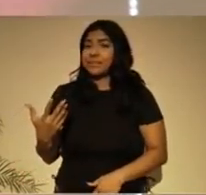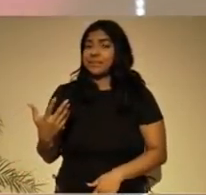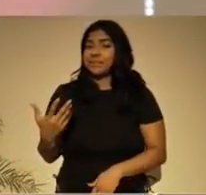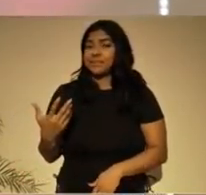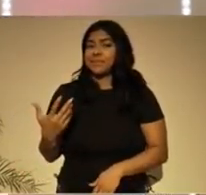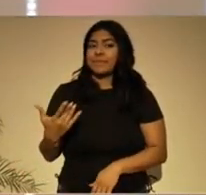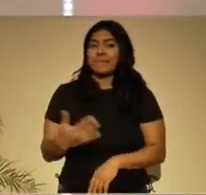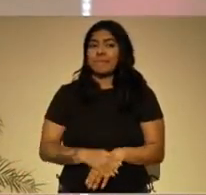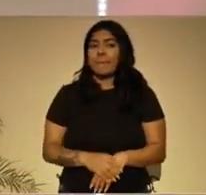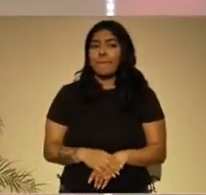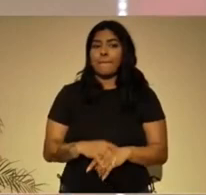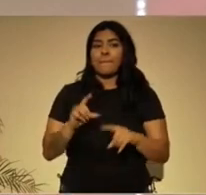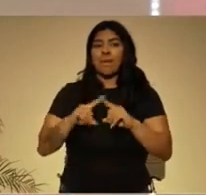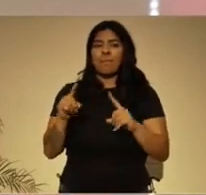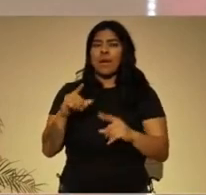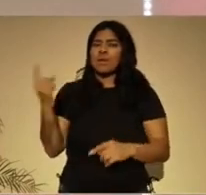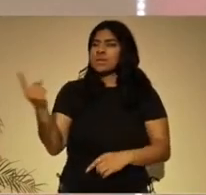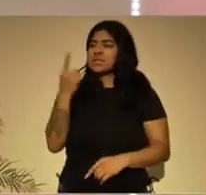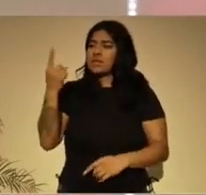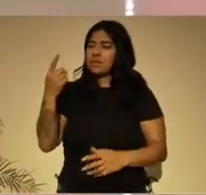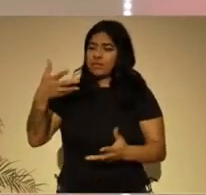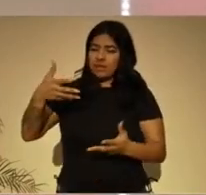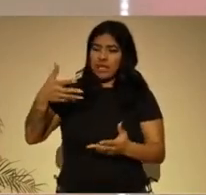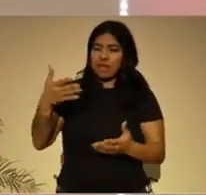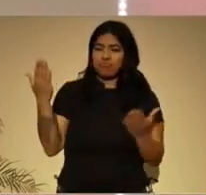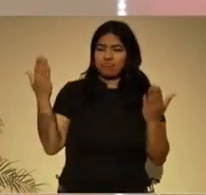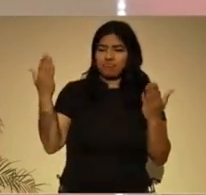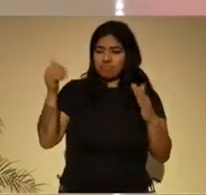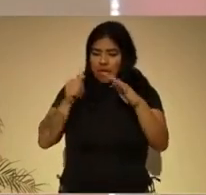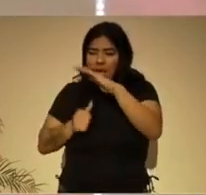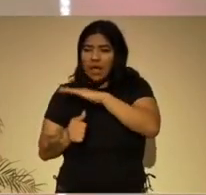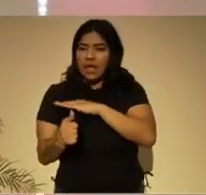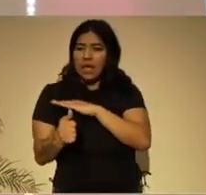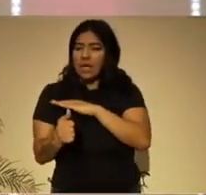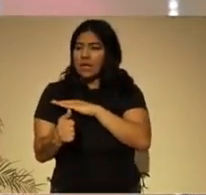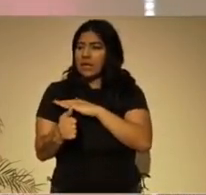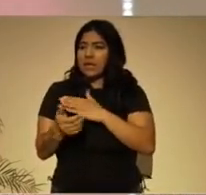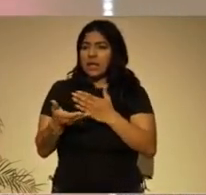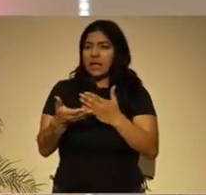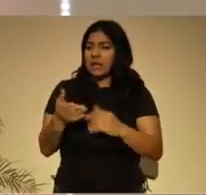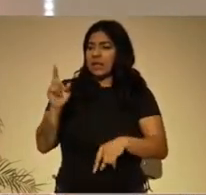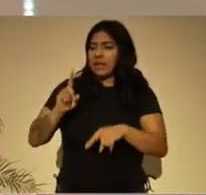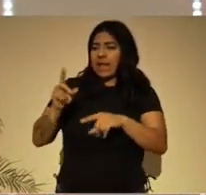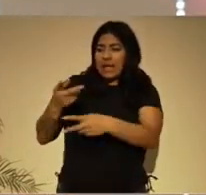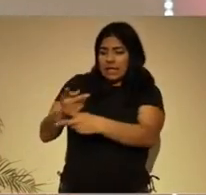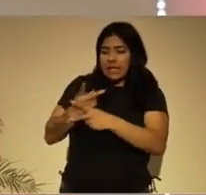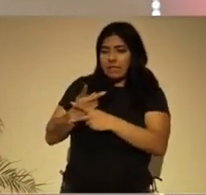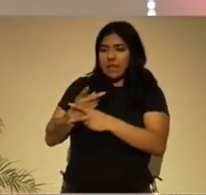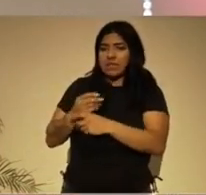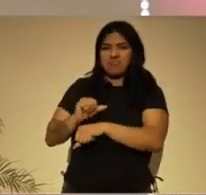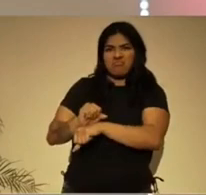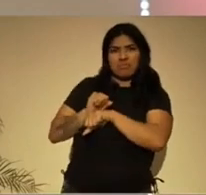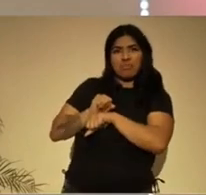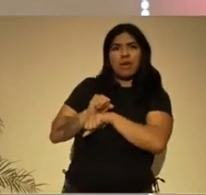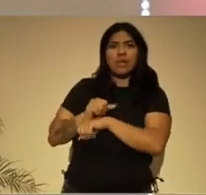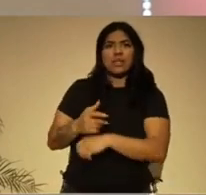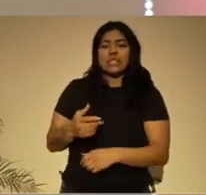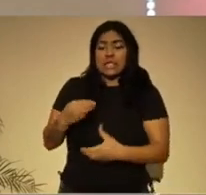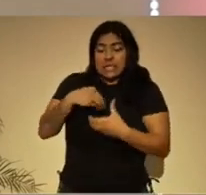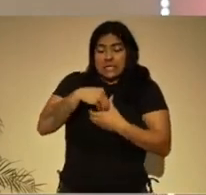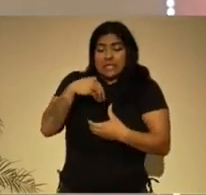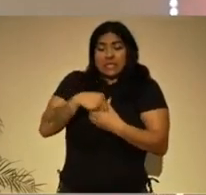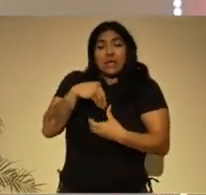because it's something that is hidden. It's something that's underneath, very much like the roots are the things that hold us bound